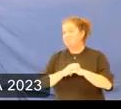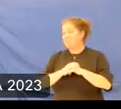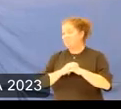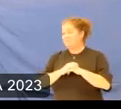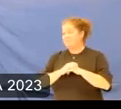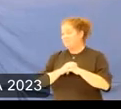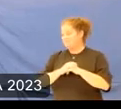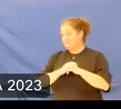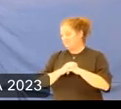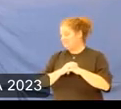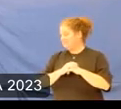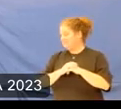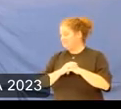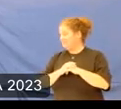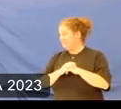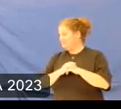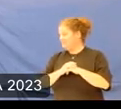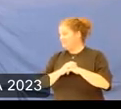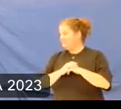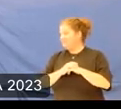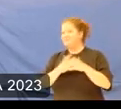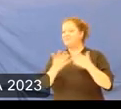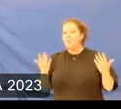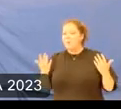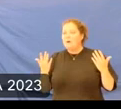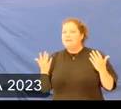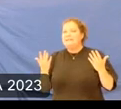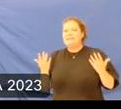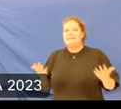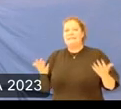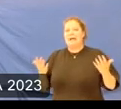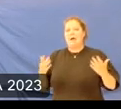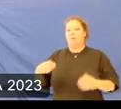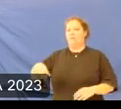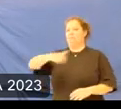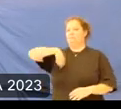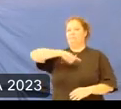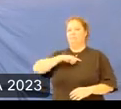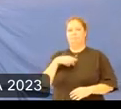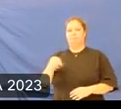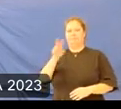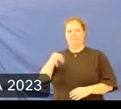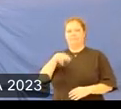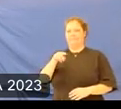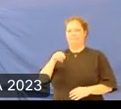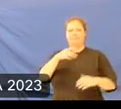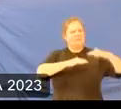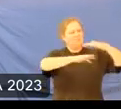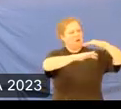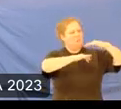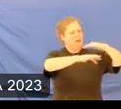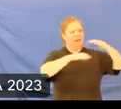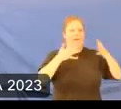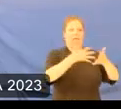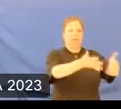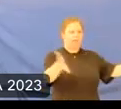only currently discerning a small portion of all of the subject matter of pragmatics, and